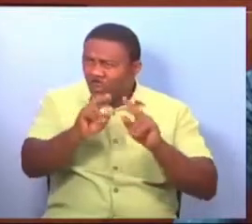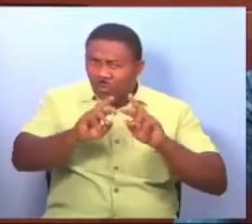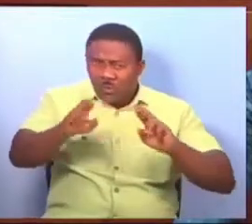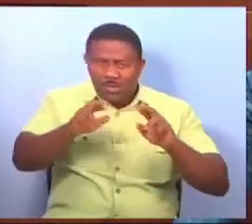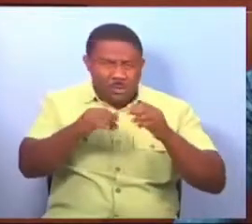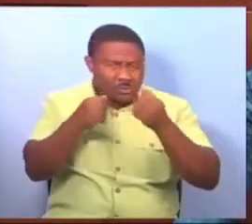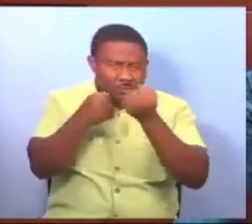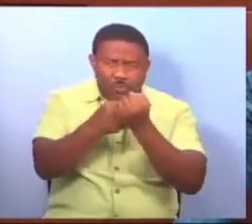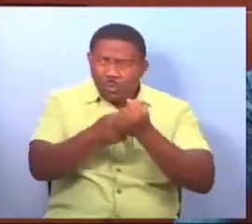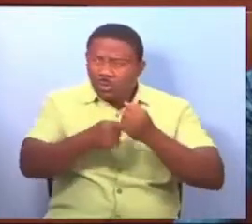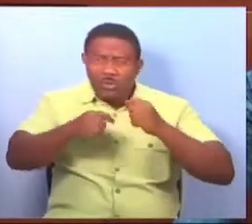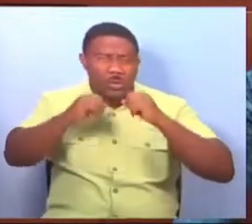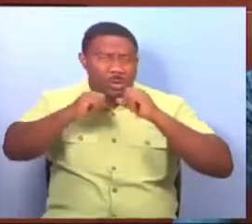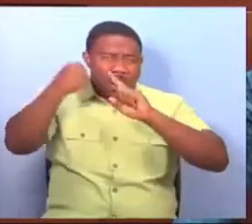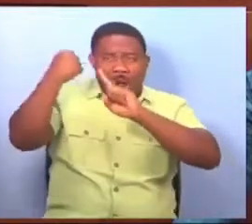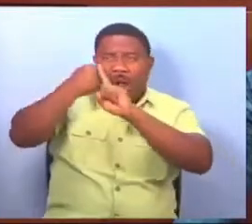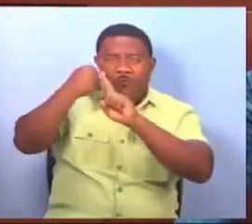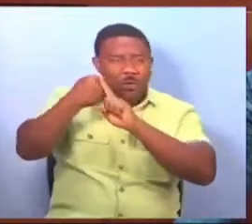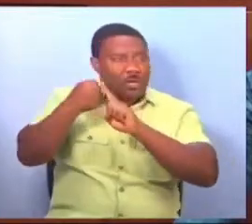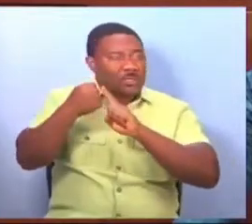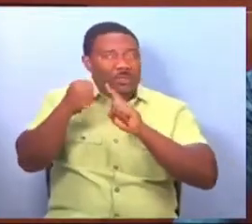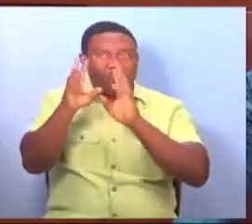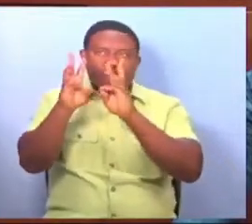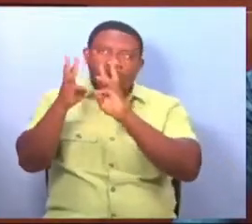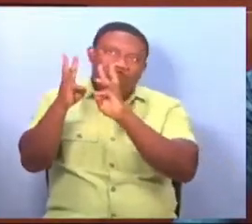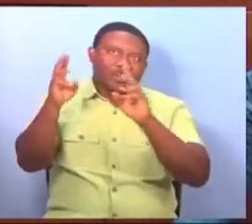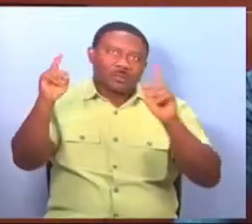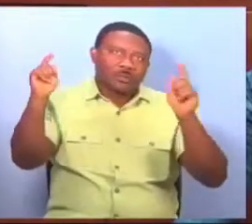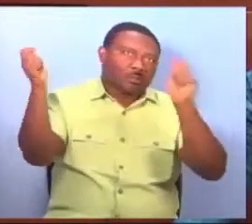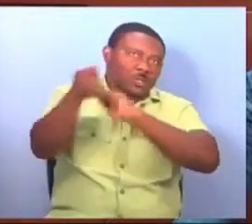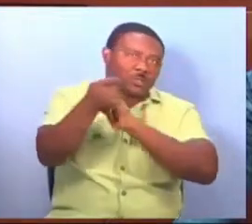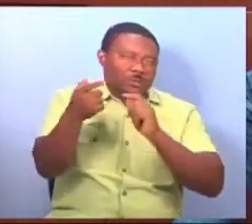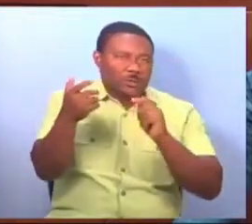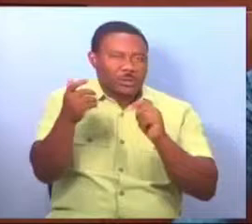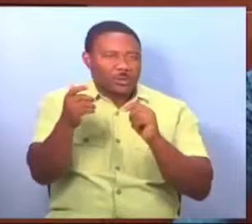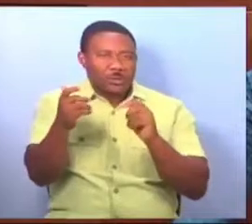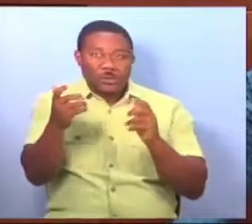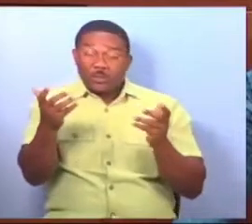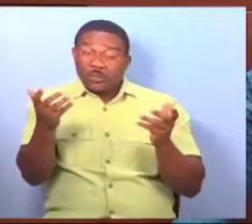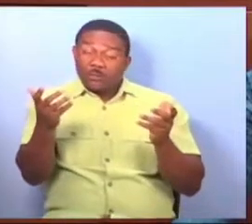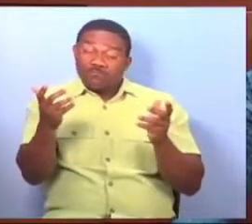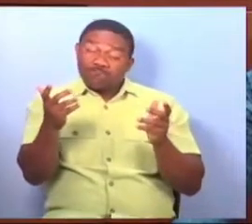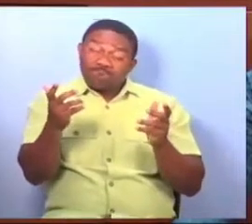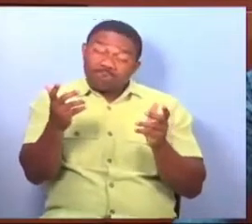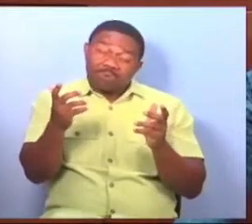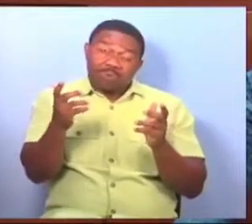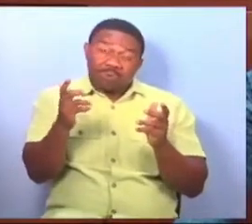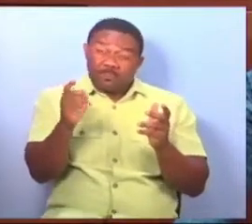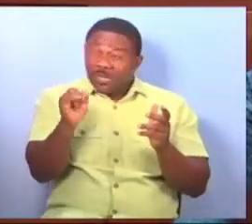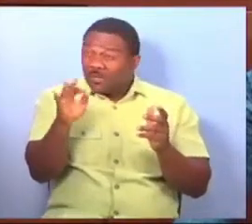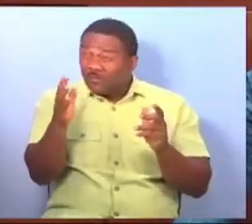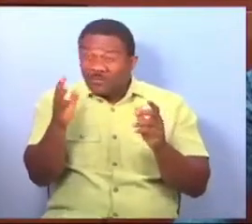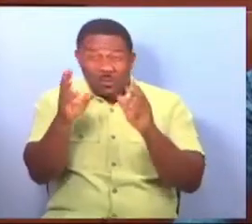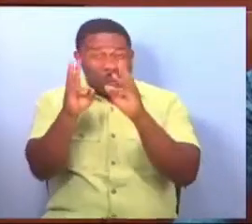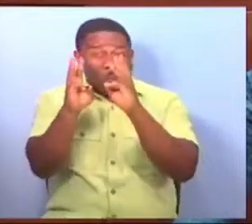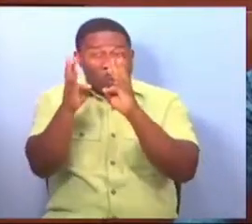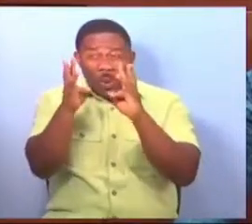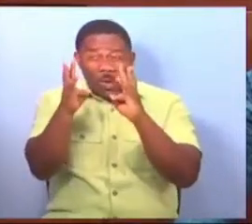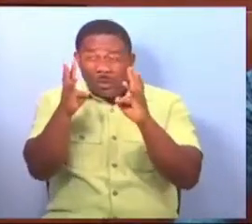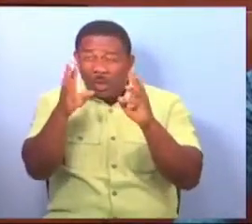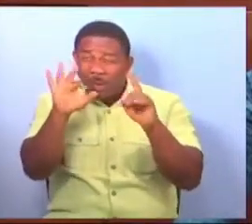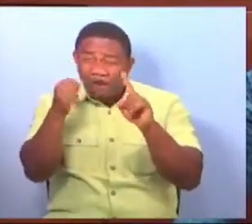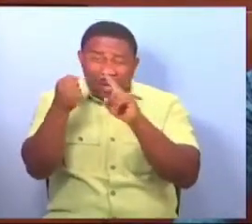we champion to raise champions who are going to be in our schools. Because, Mr. Speaker, whenever there's climate-induced